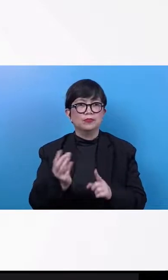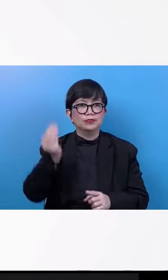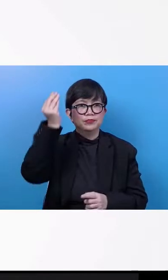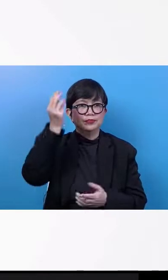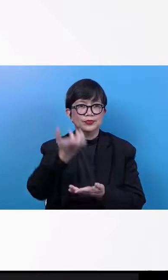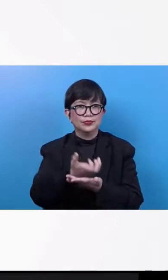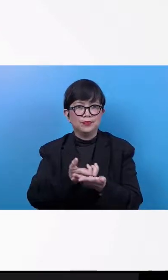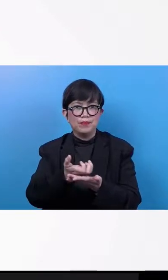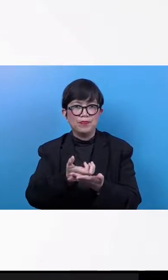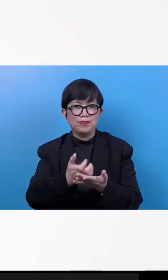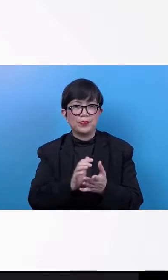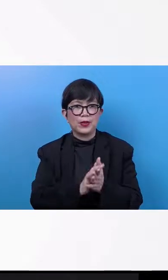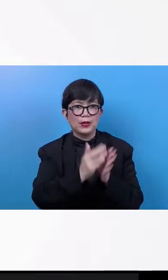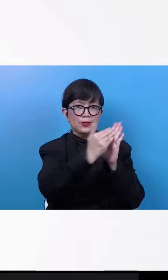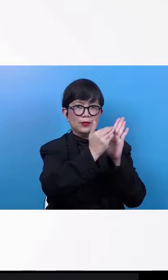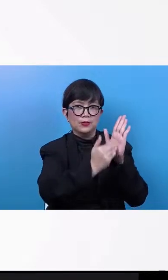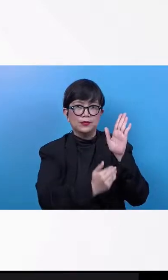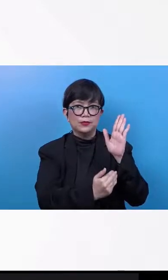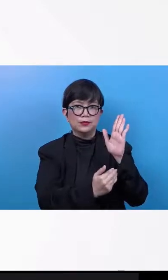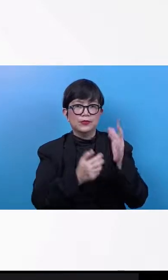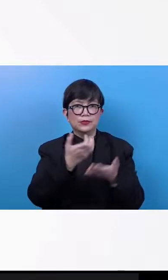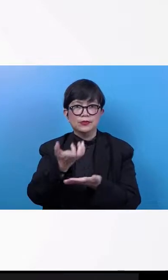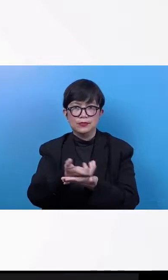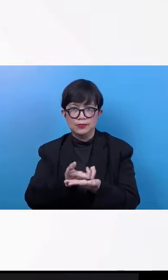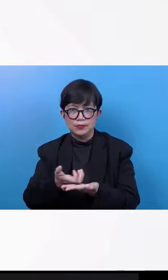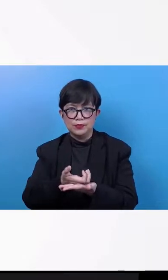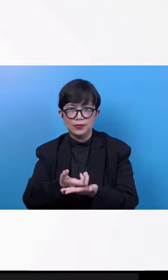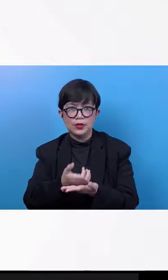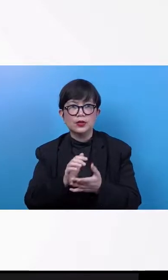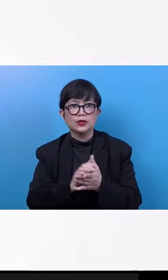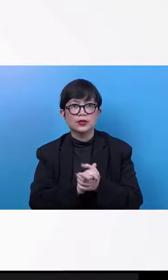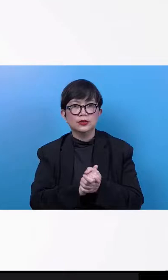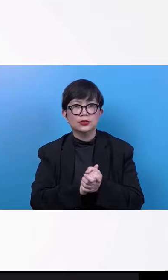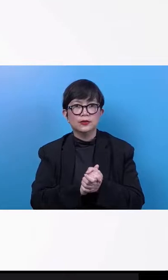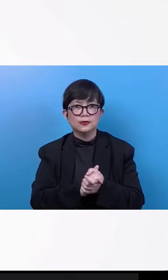I invite Dr. Park to start his presentations.